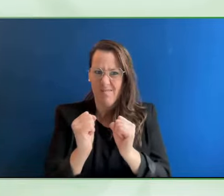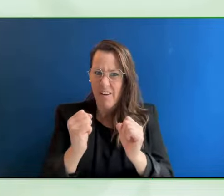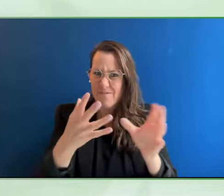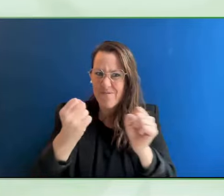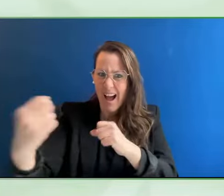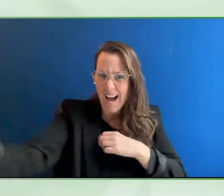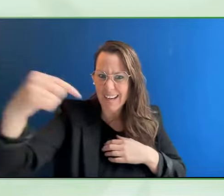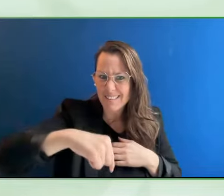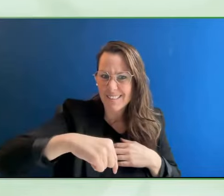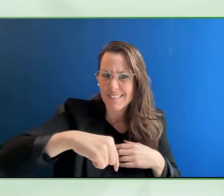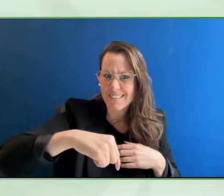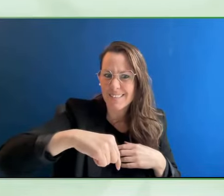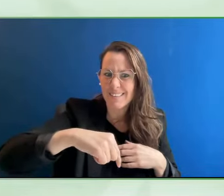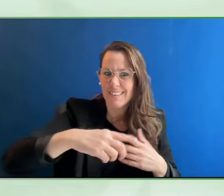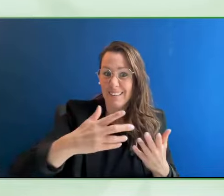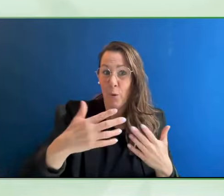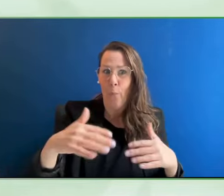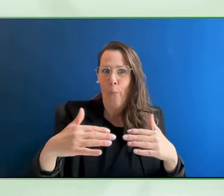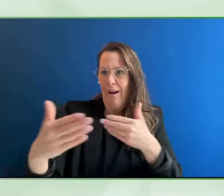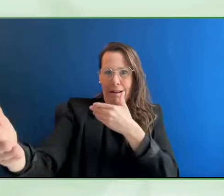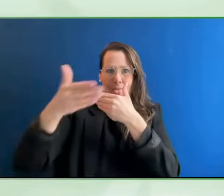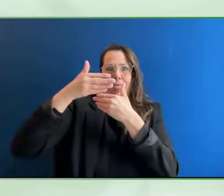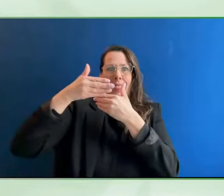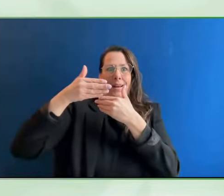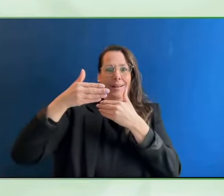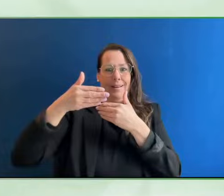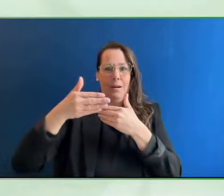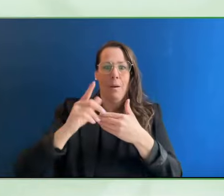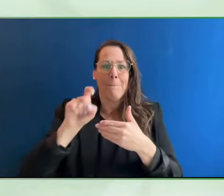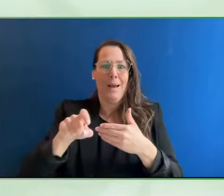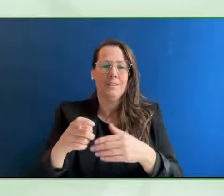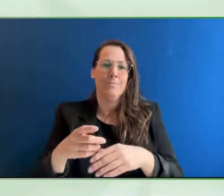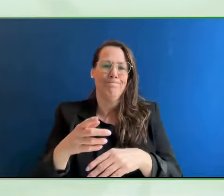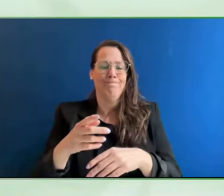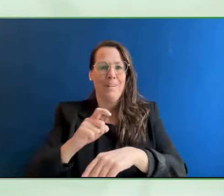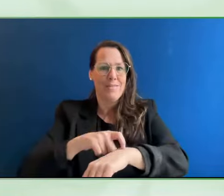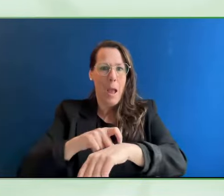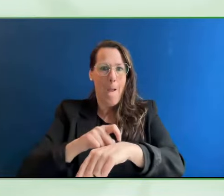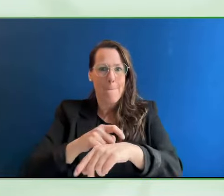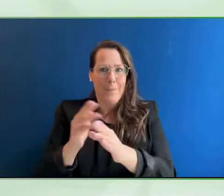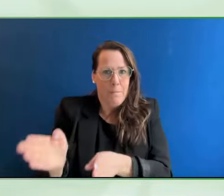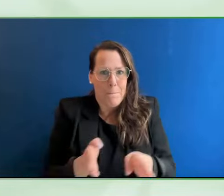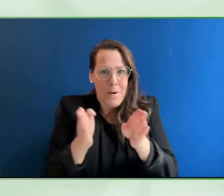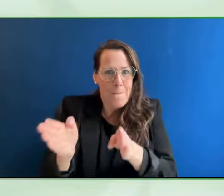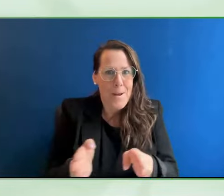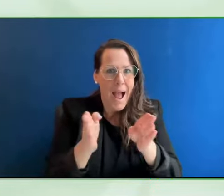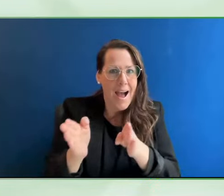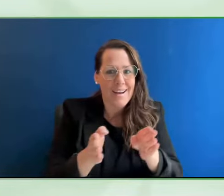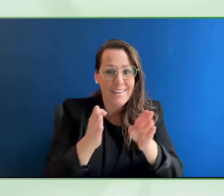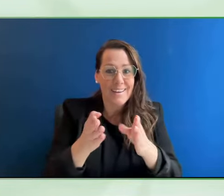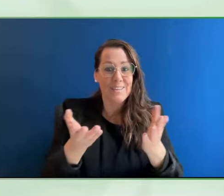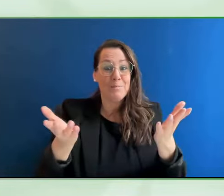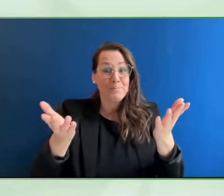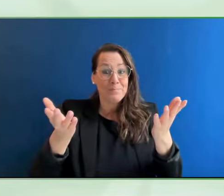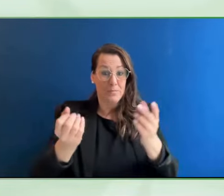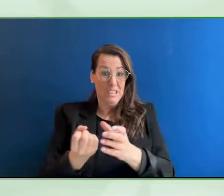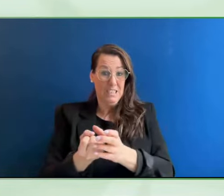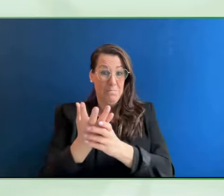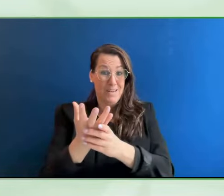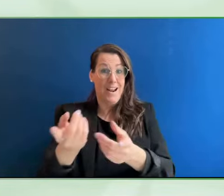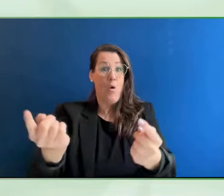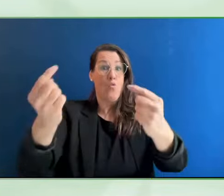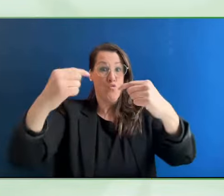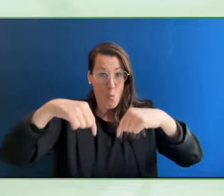we funded more than 17 million, and overall 450